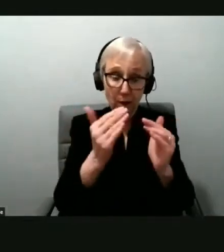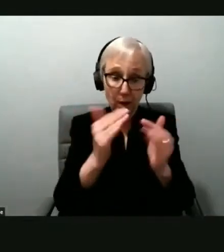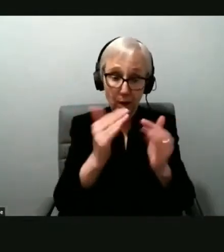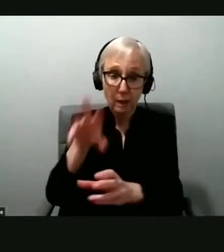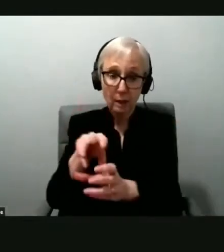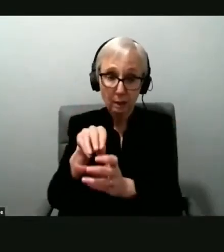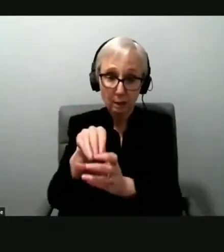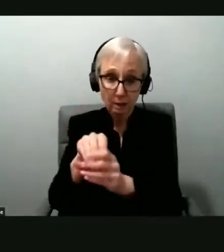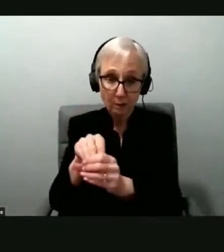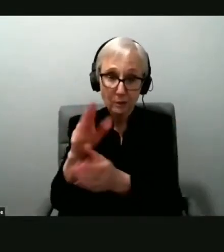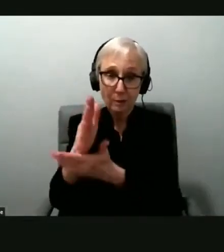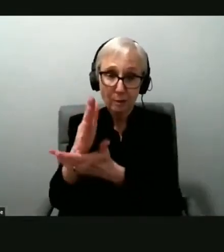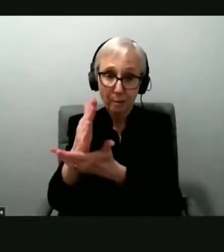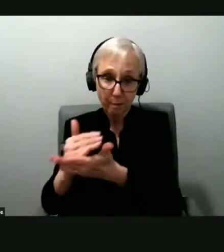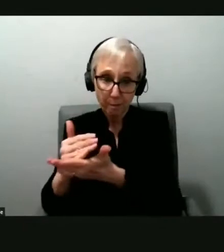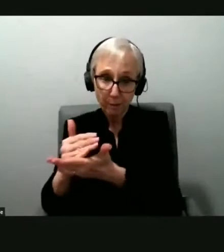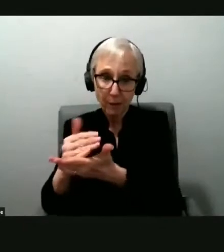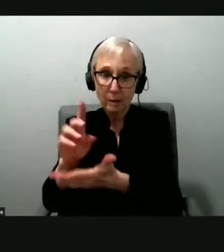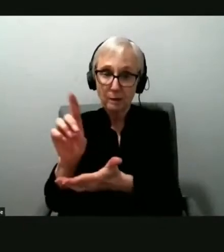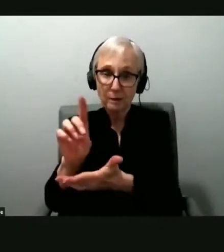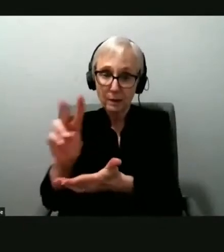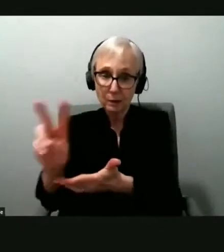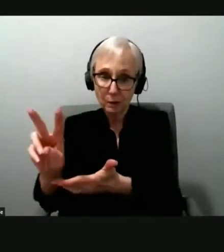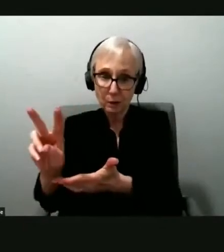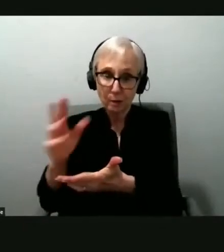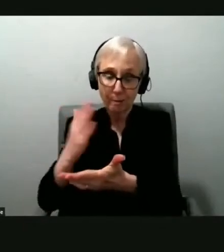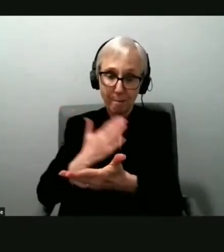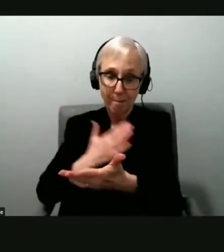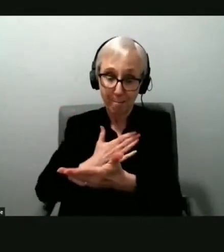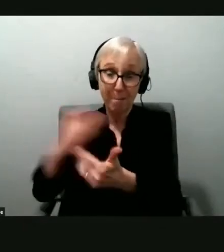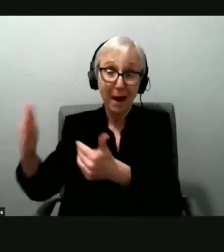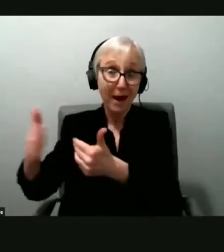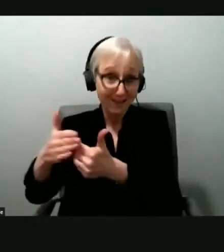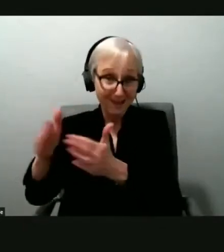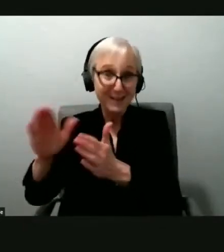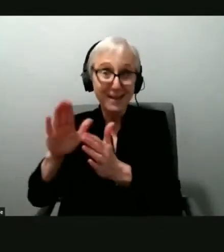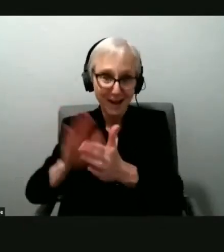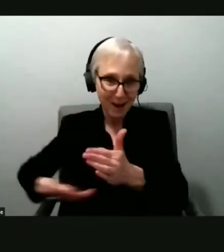includes parts of District 2, including my neighborhood.